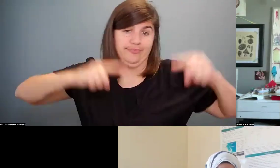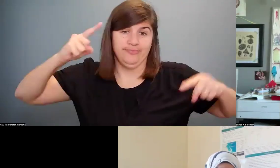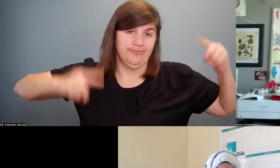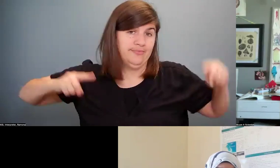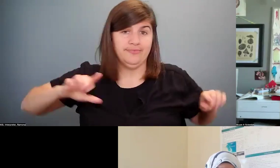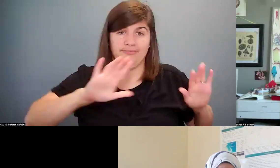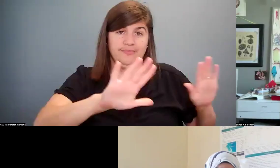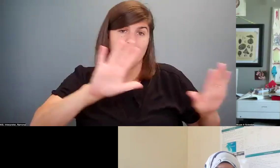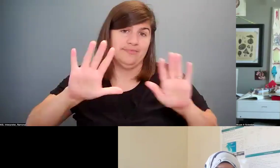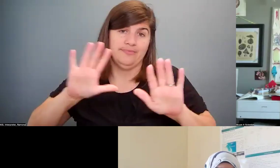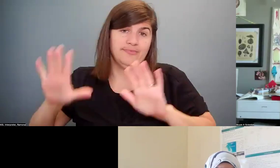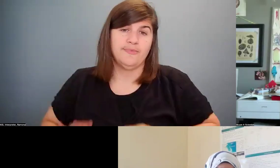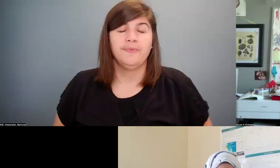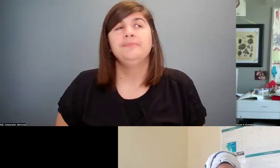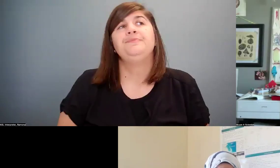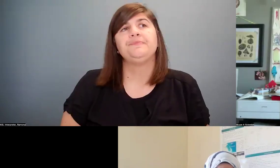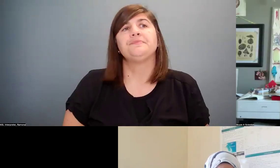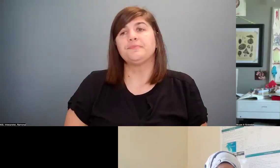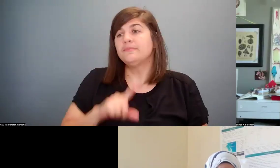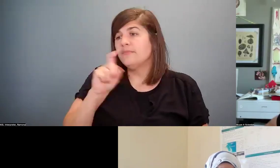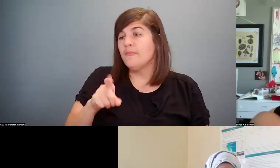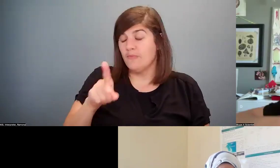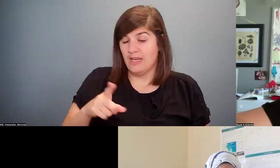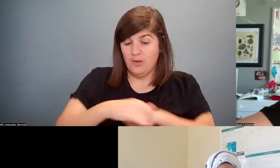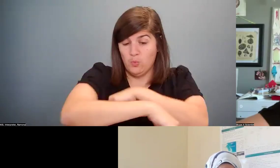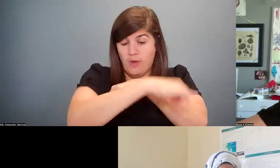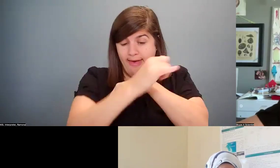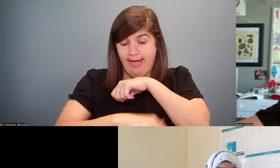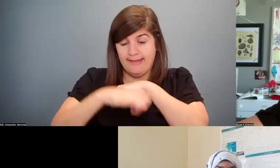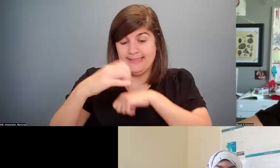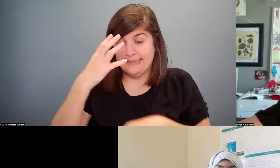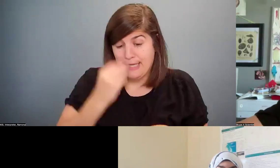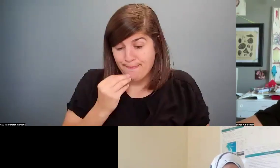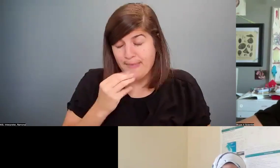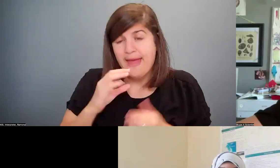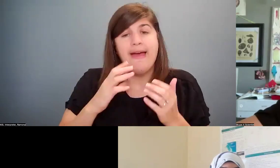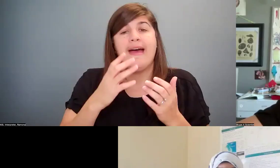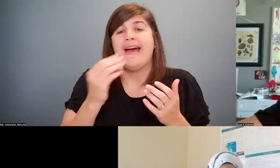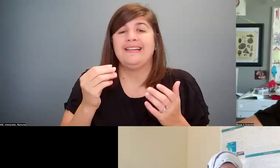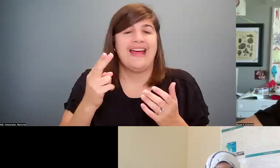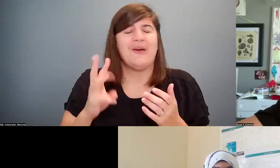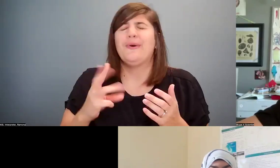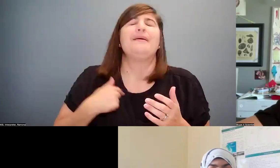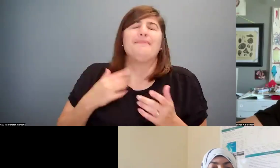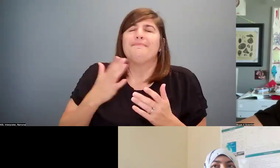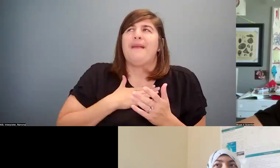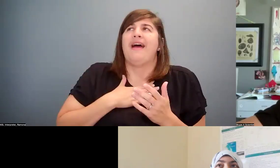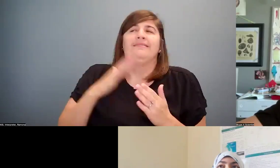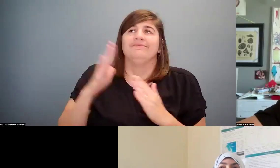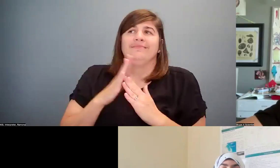cool. Next question, do whales sleep and how do they do it if they do? This is one of my favorite questions of all